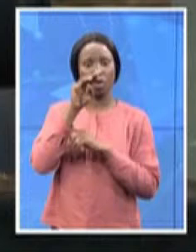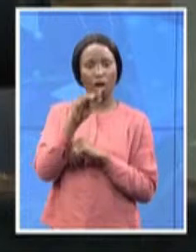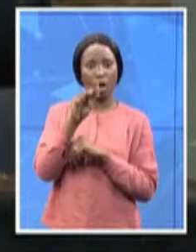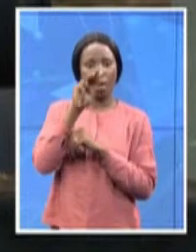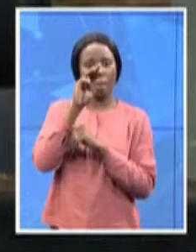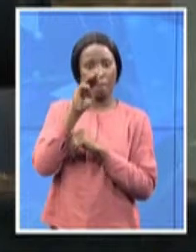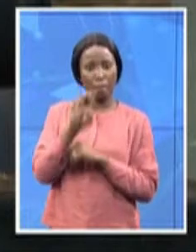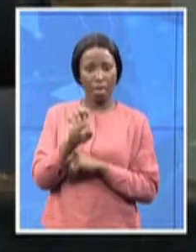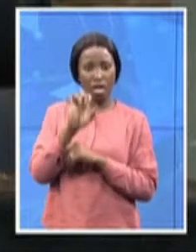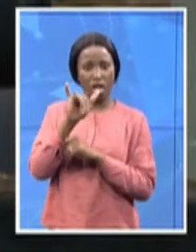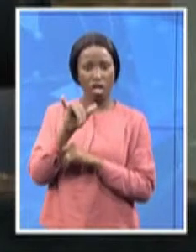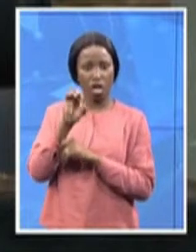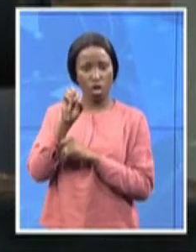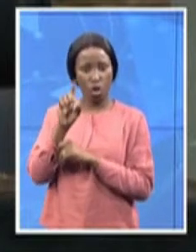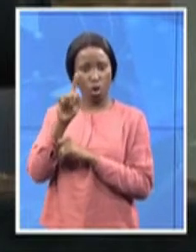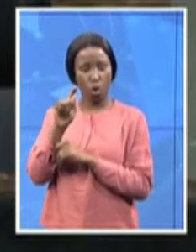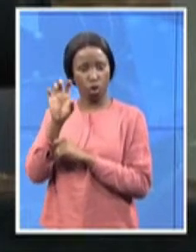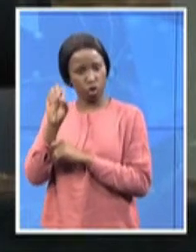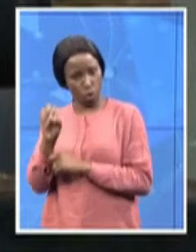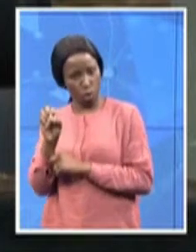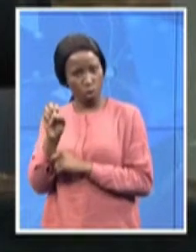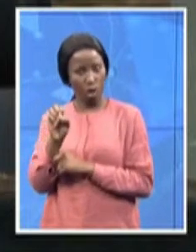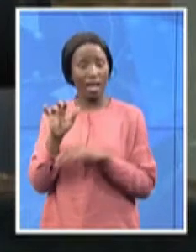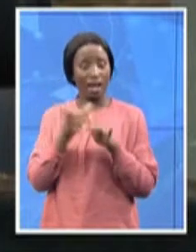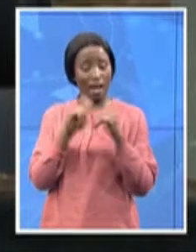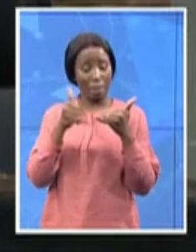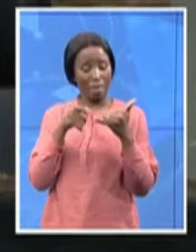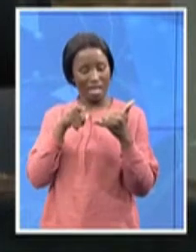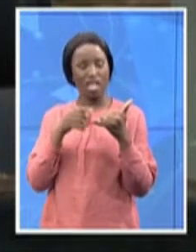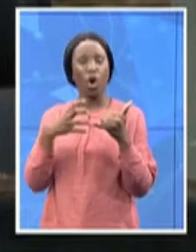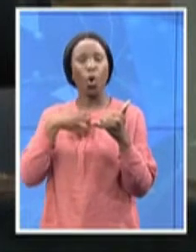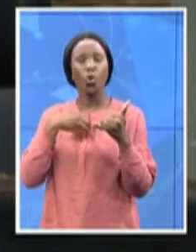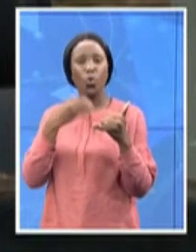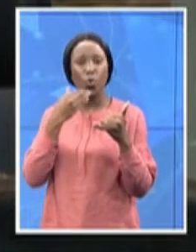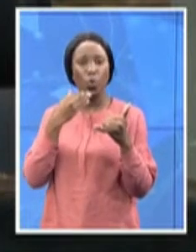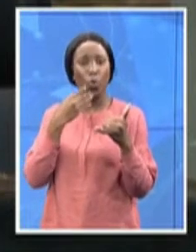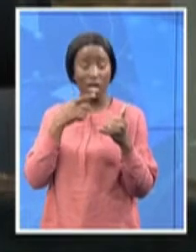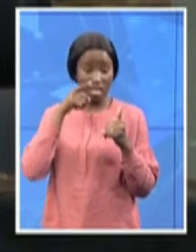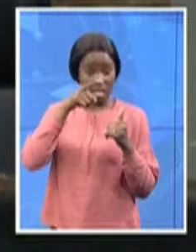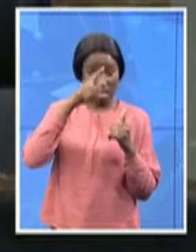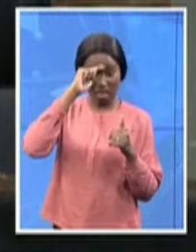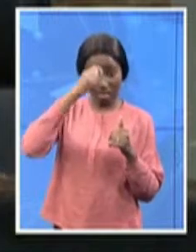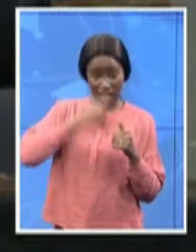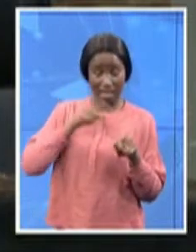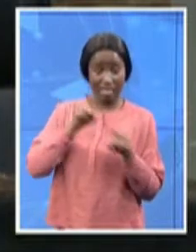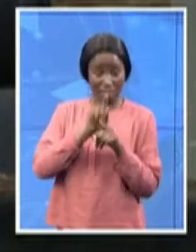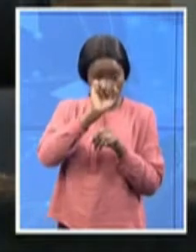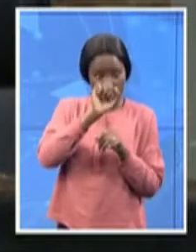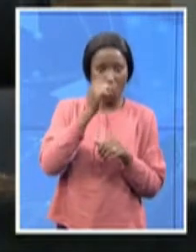him and his sister. He said an amount of 3 million